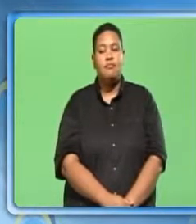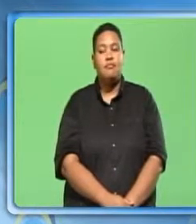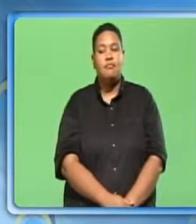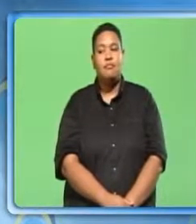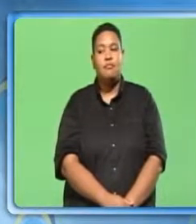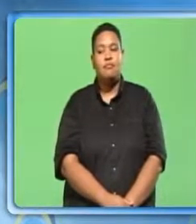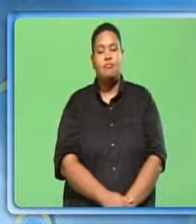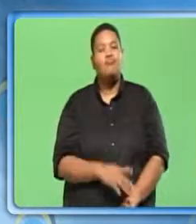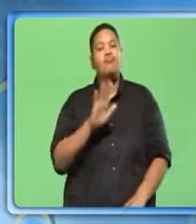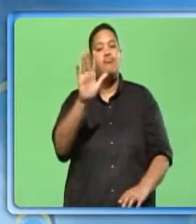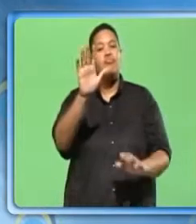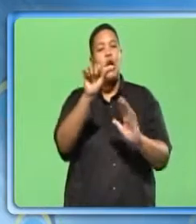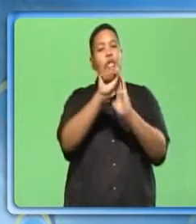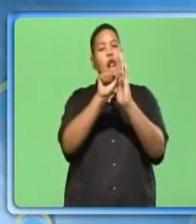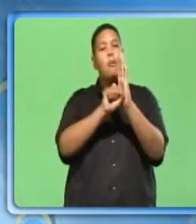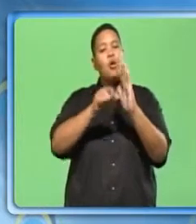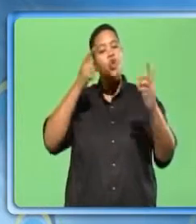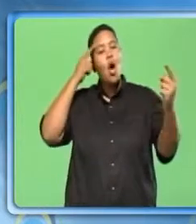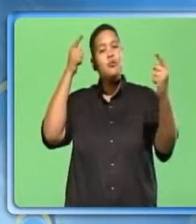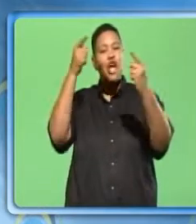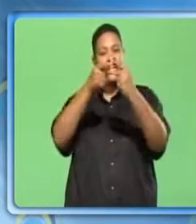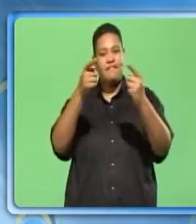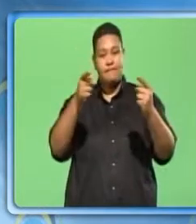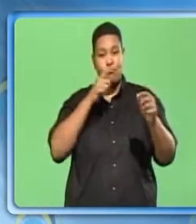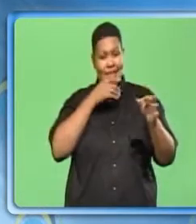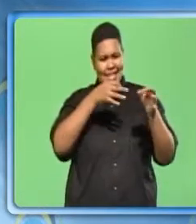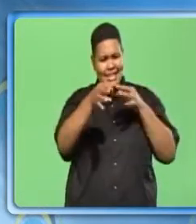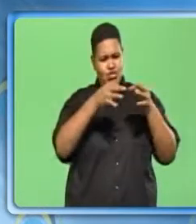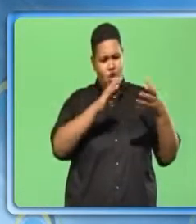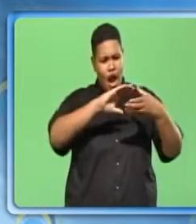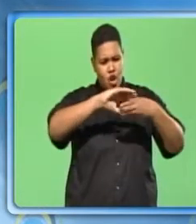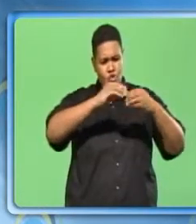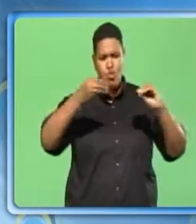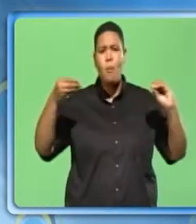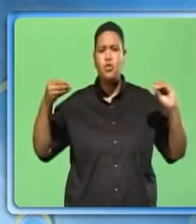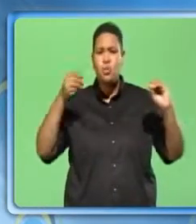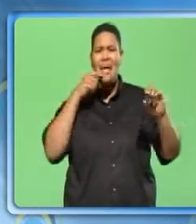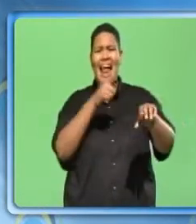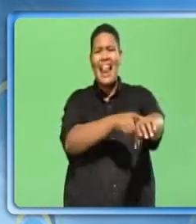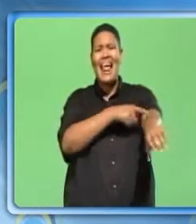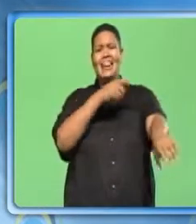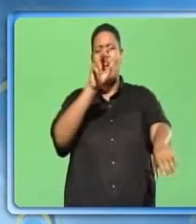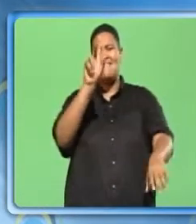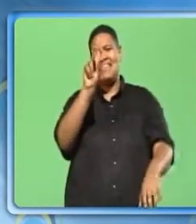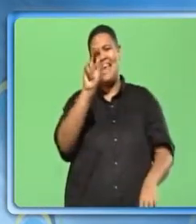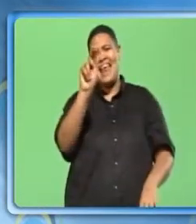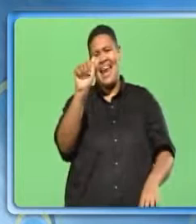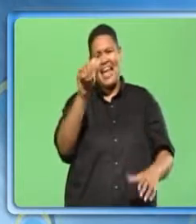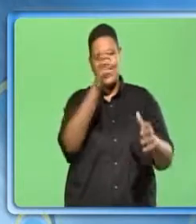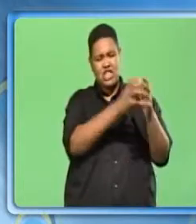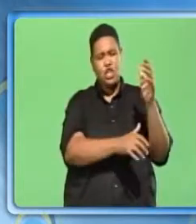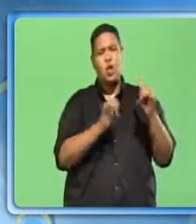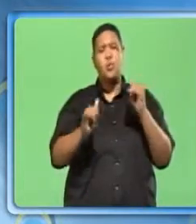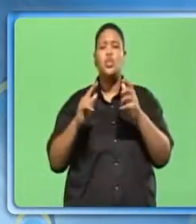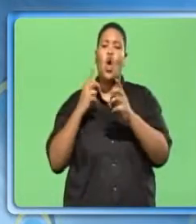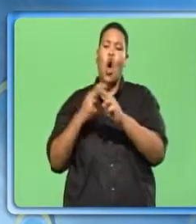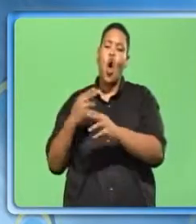Syllabus objectives. Describe a chromosome as a length of DNA sections which are